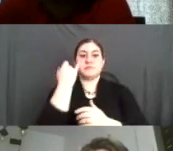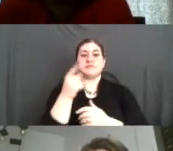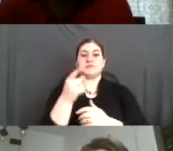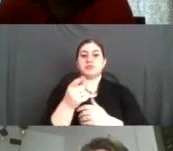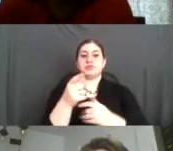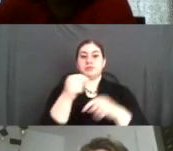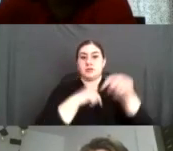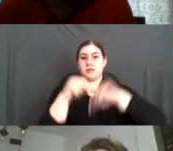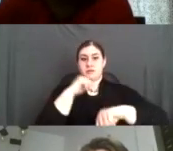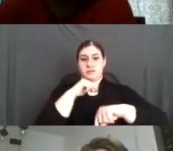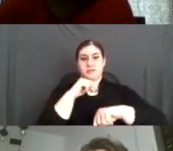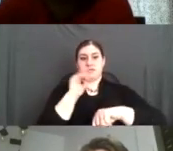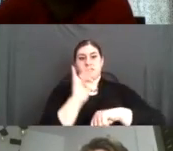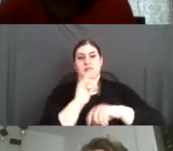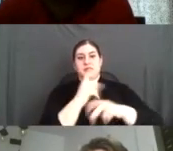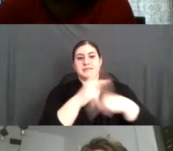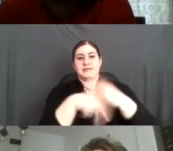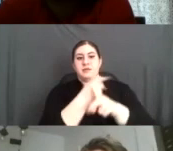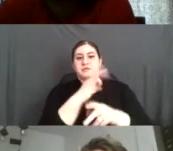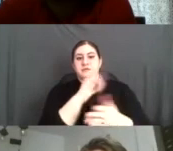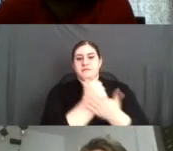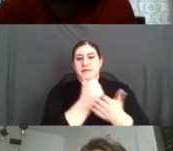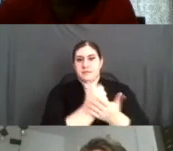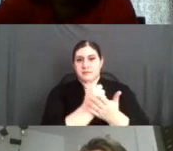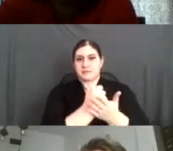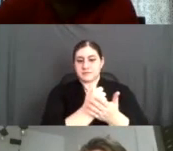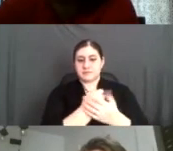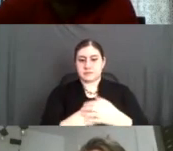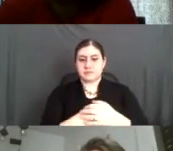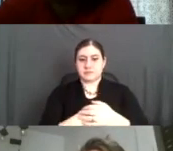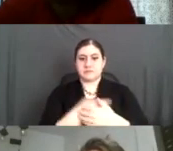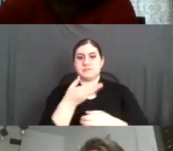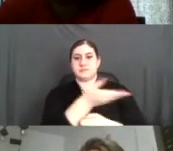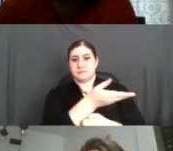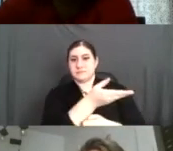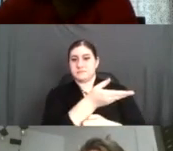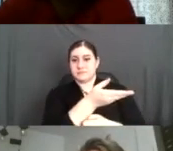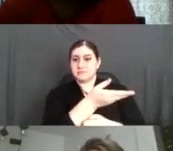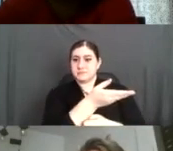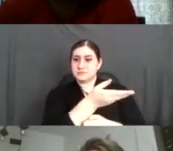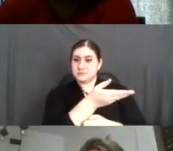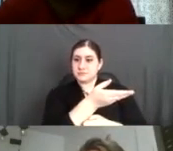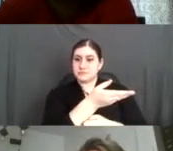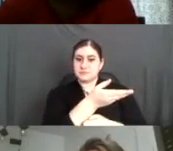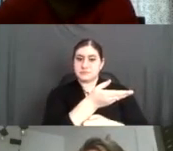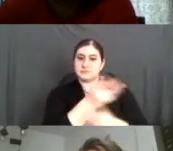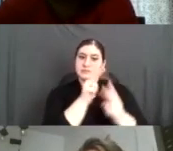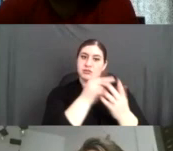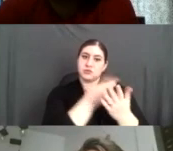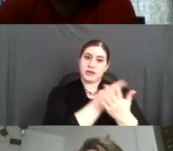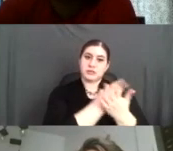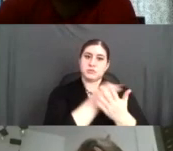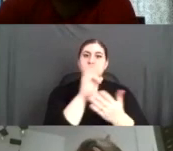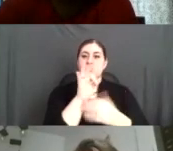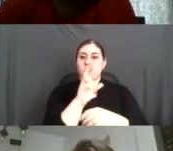backtrack a little bit and just click over here and click types of aid, this is where it took you to the either graduates, or if you're